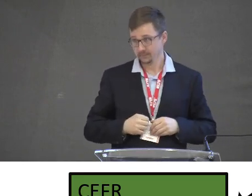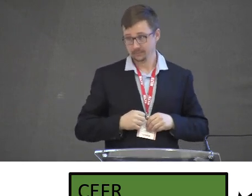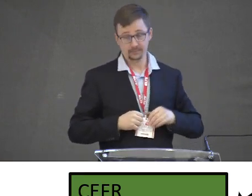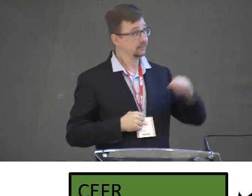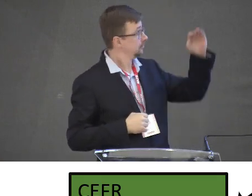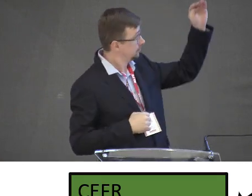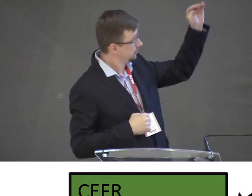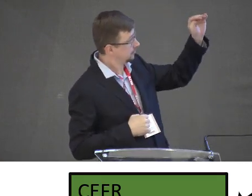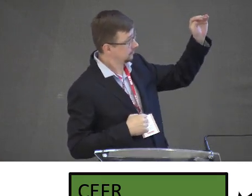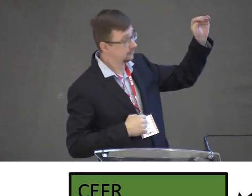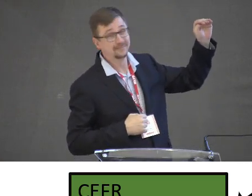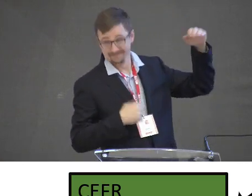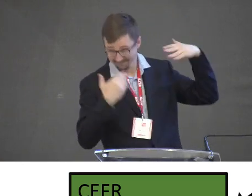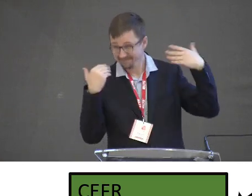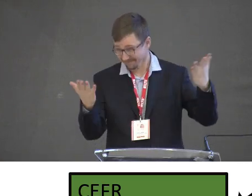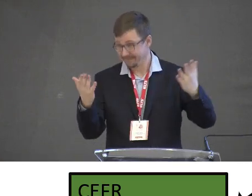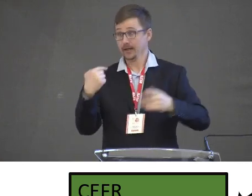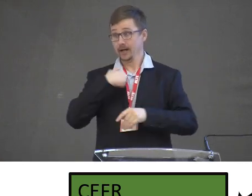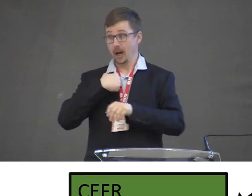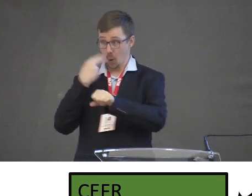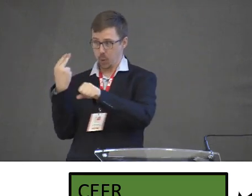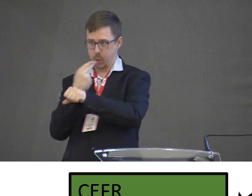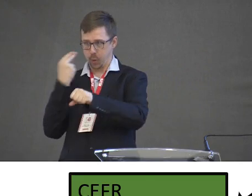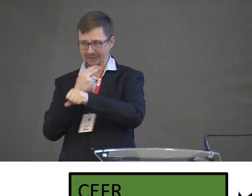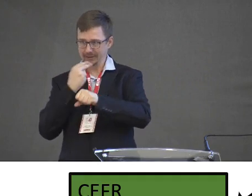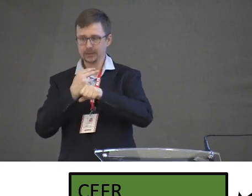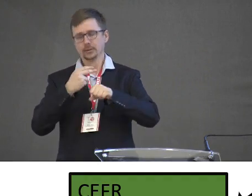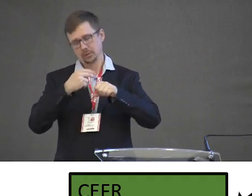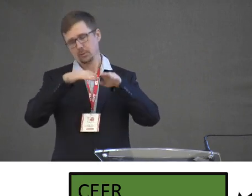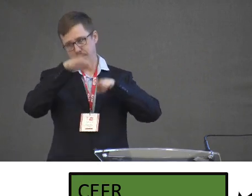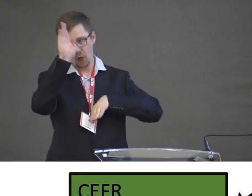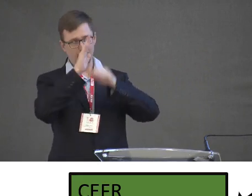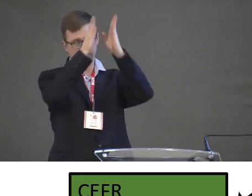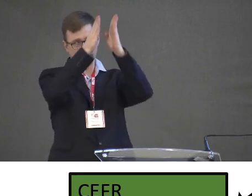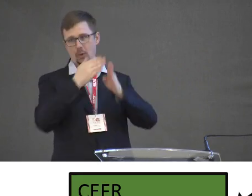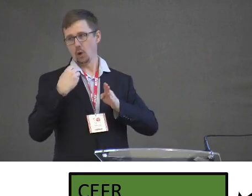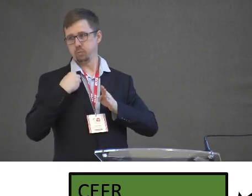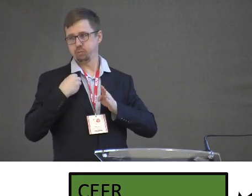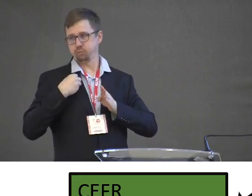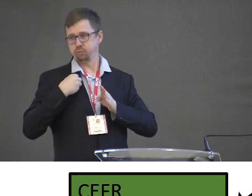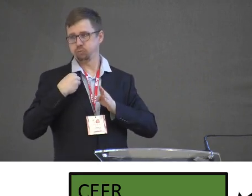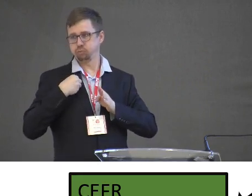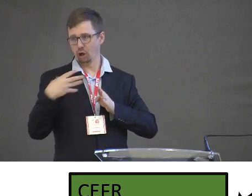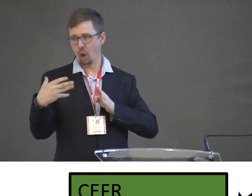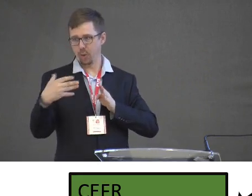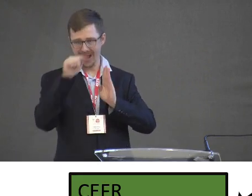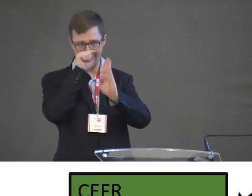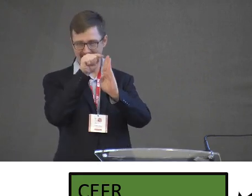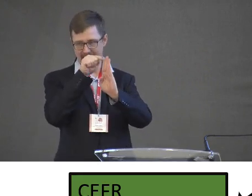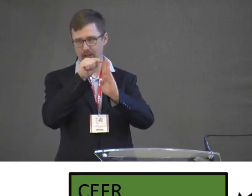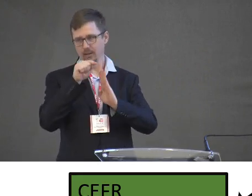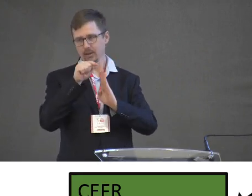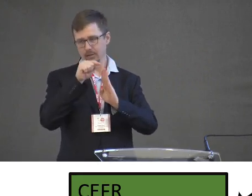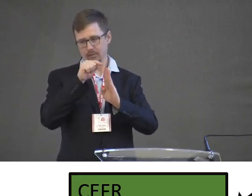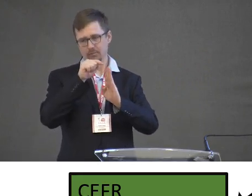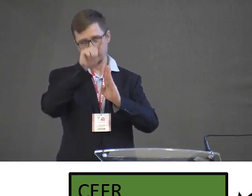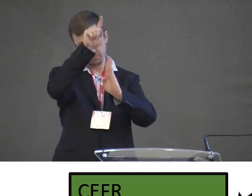translate the CEFR in terms of communication competences for sign languages, and we've heavily